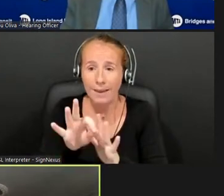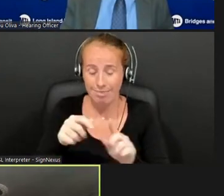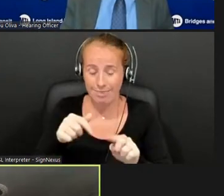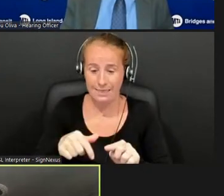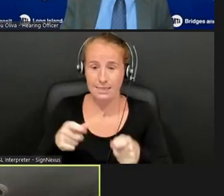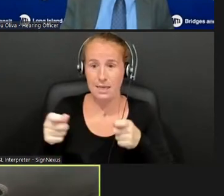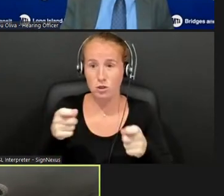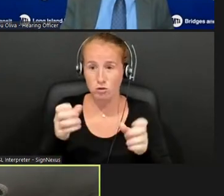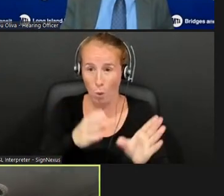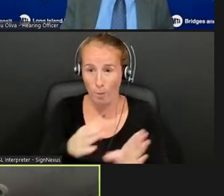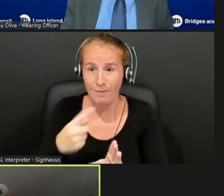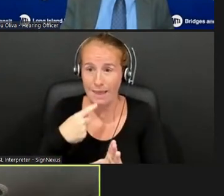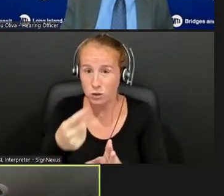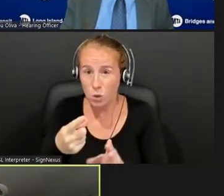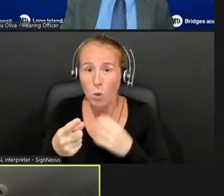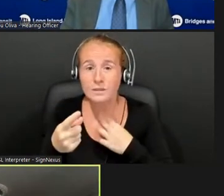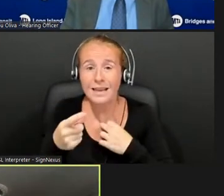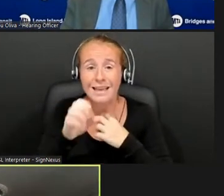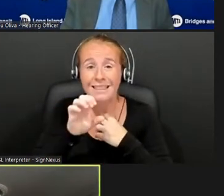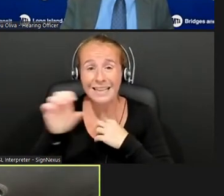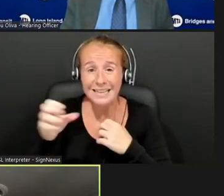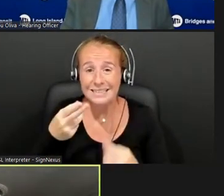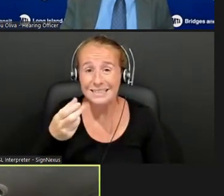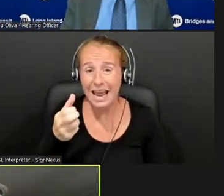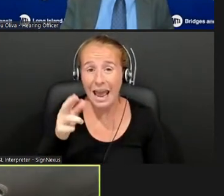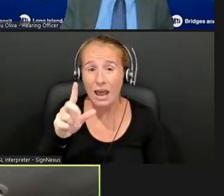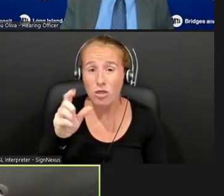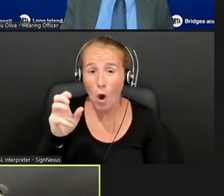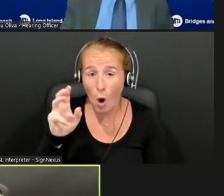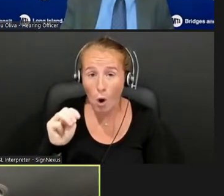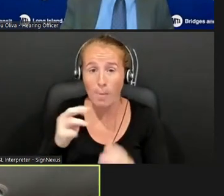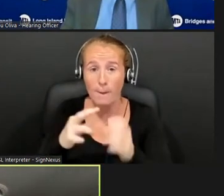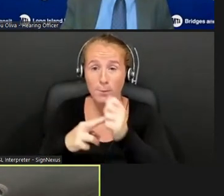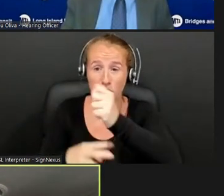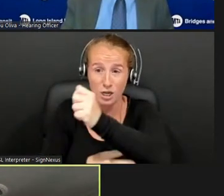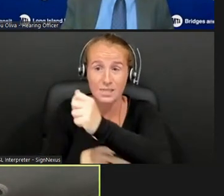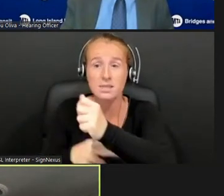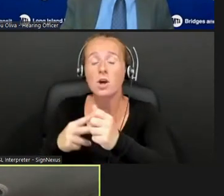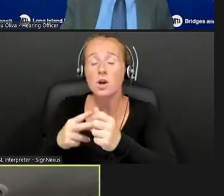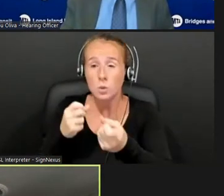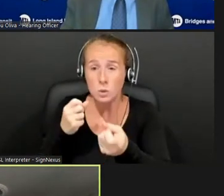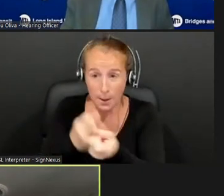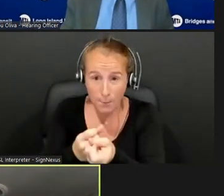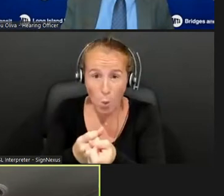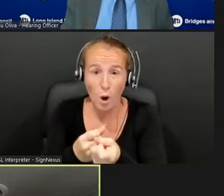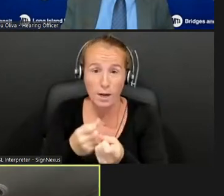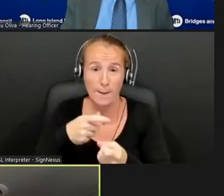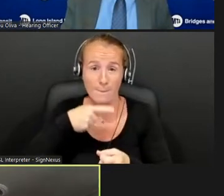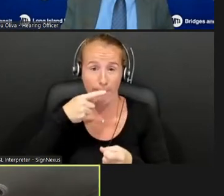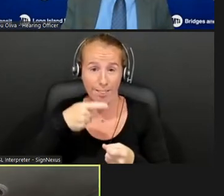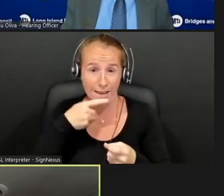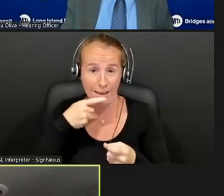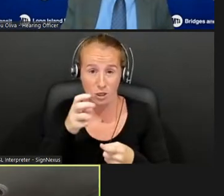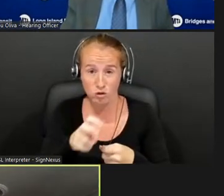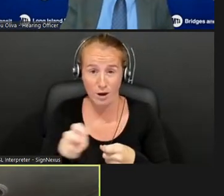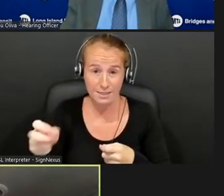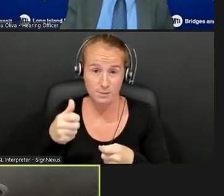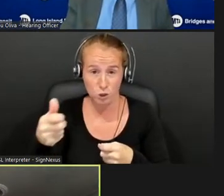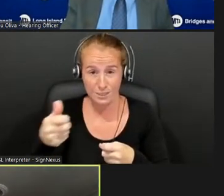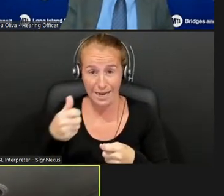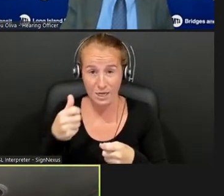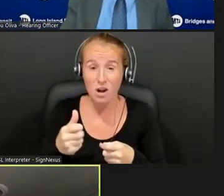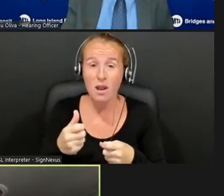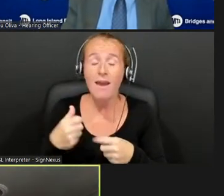the East and Harlem River bridges and directed the proceeds to support public transportation after five Decades of planning discussion and